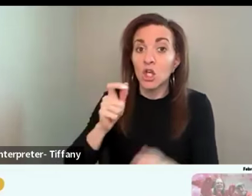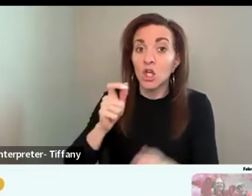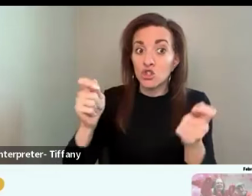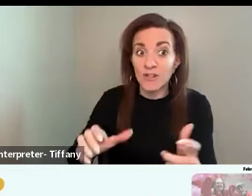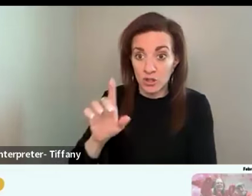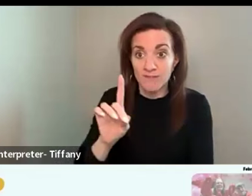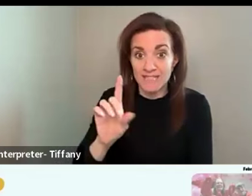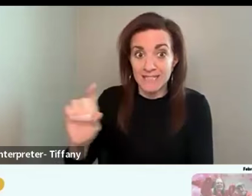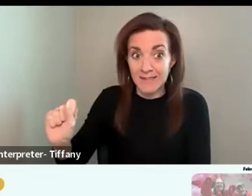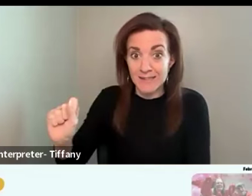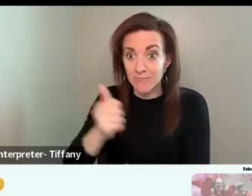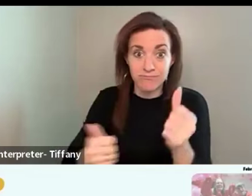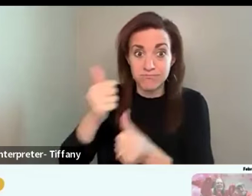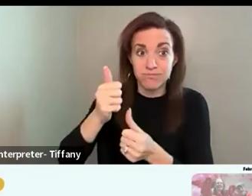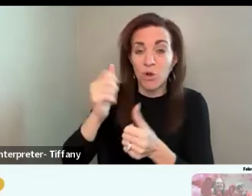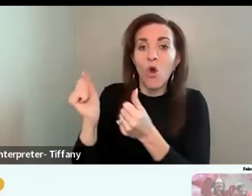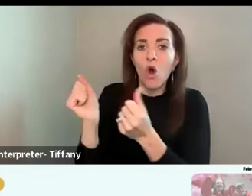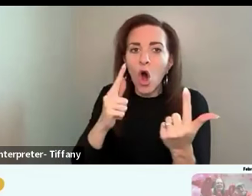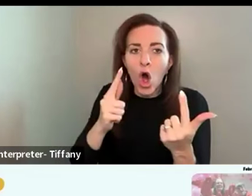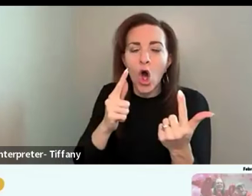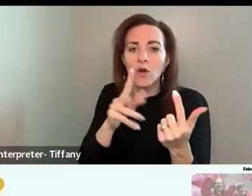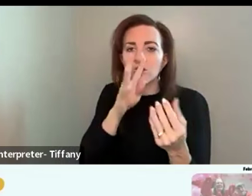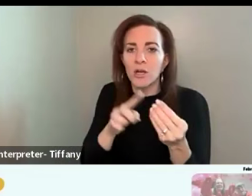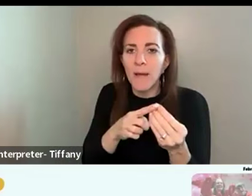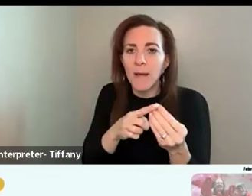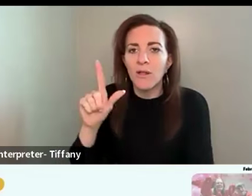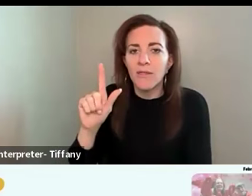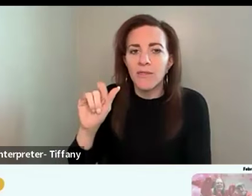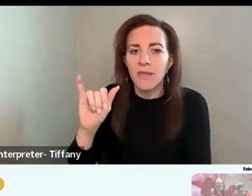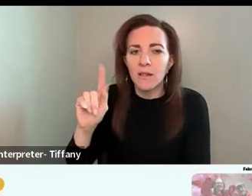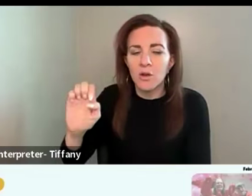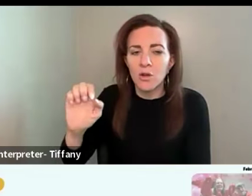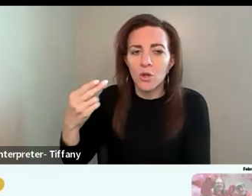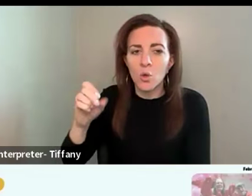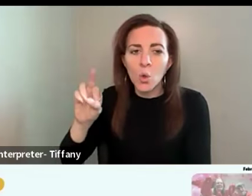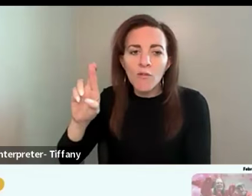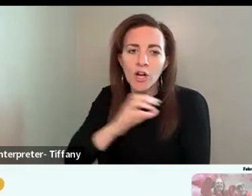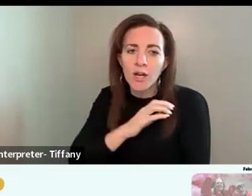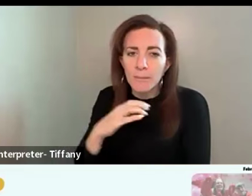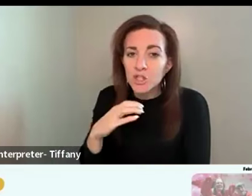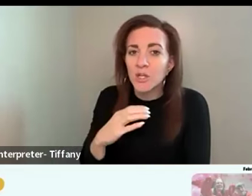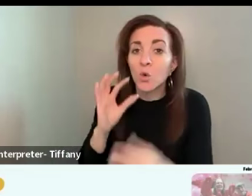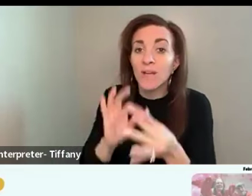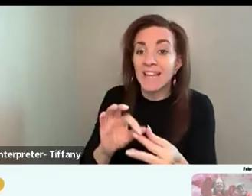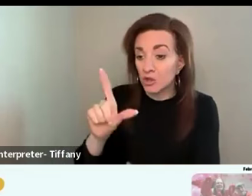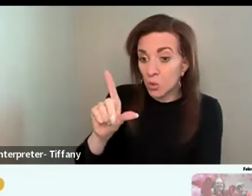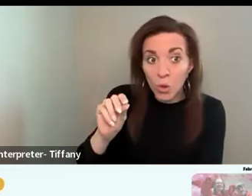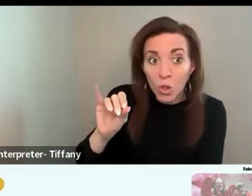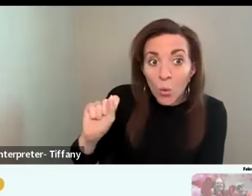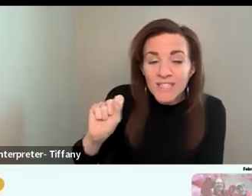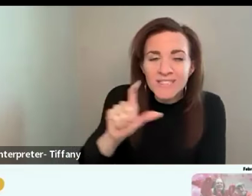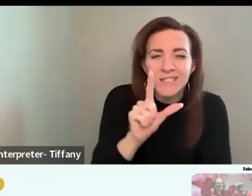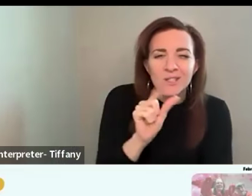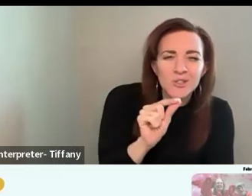speak to the Little Hoover Commission. And I just wanted to note that as it relates to Lois, we're looking at like 2030